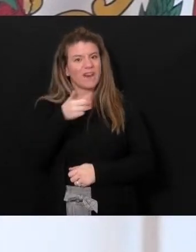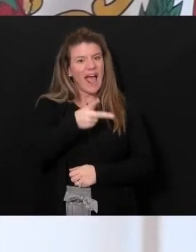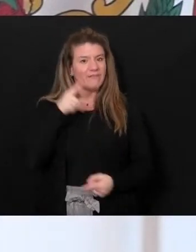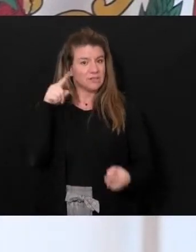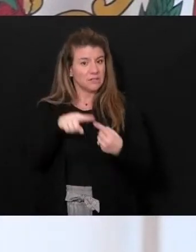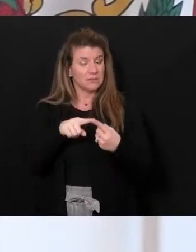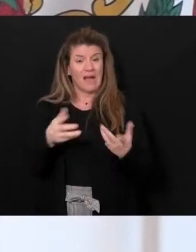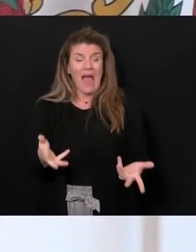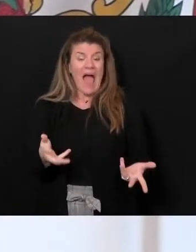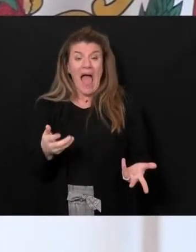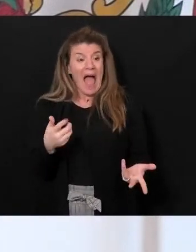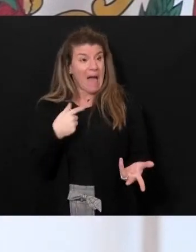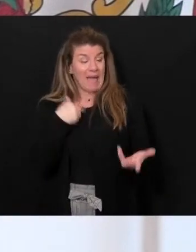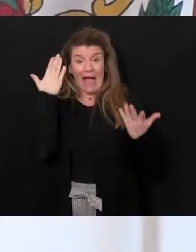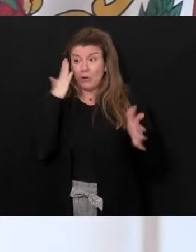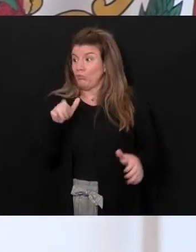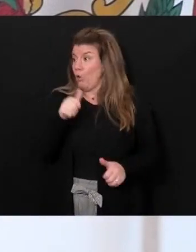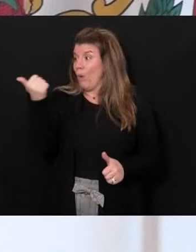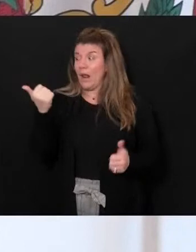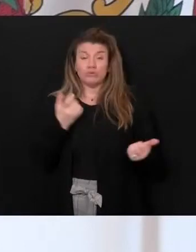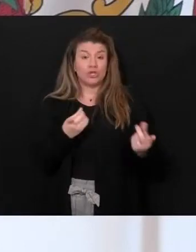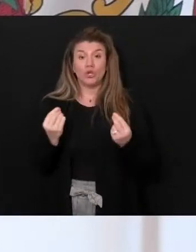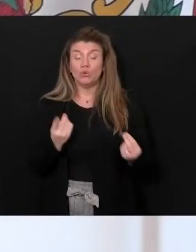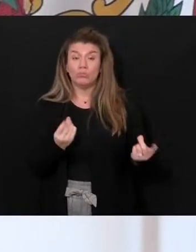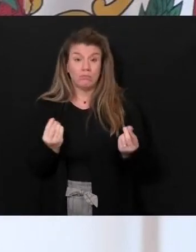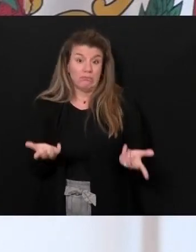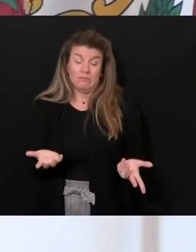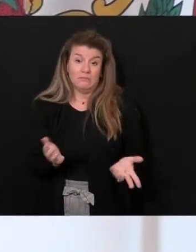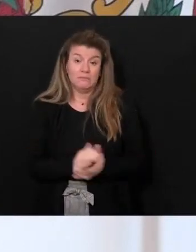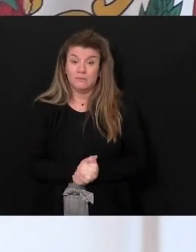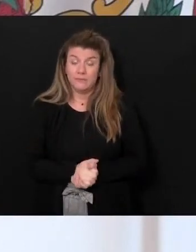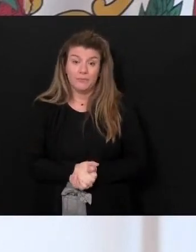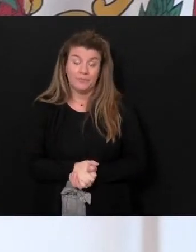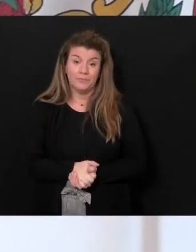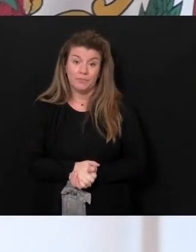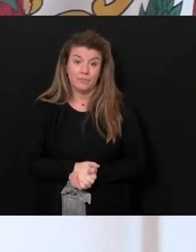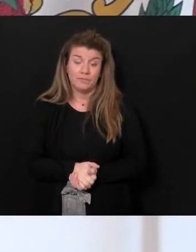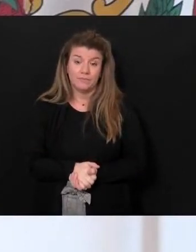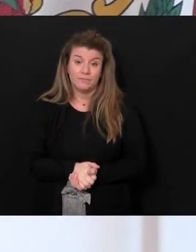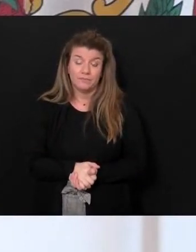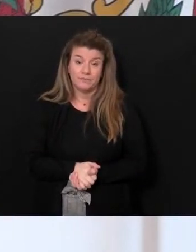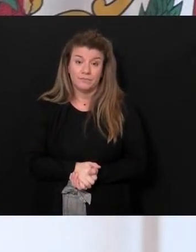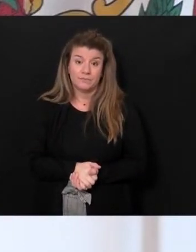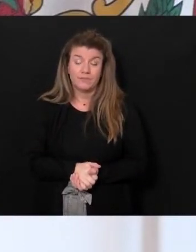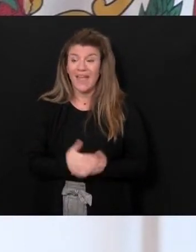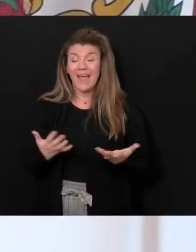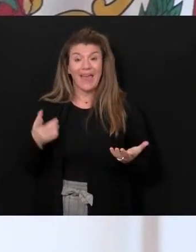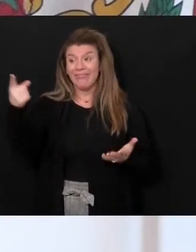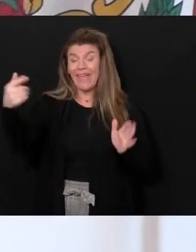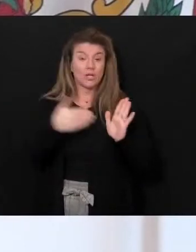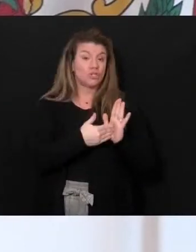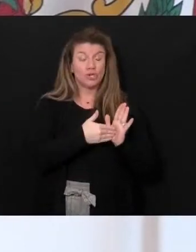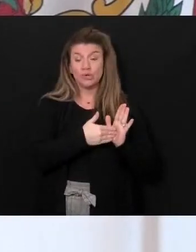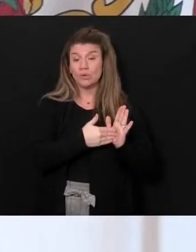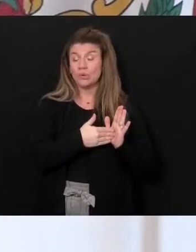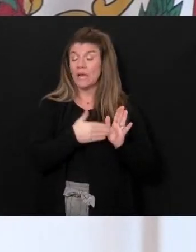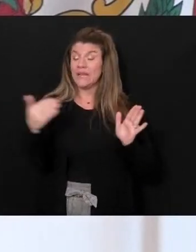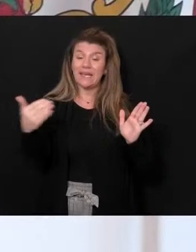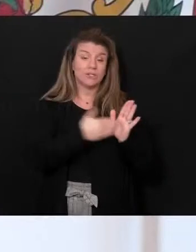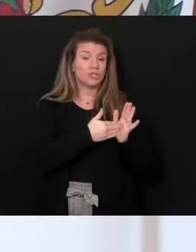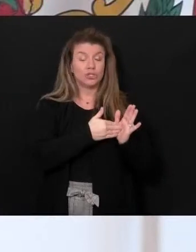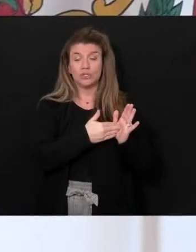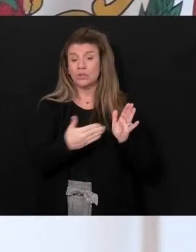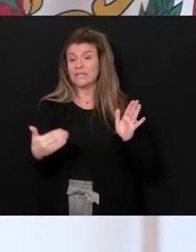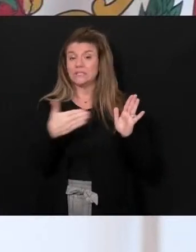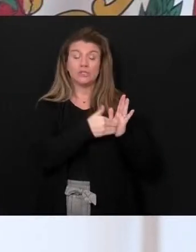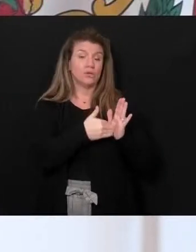I don't know what else to do. I do not know what else to do. And they can sue till the cows come home